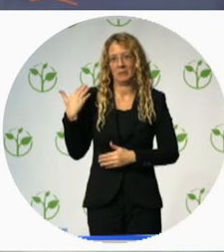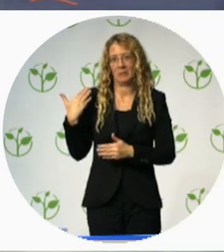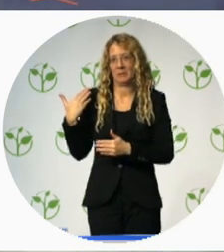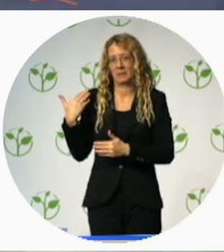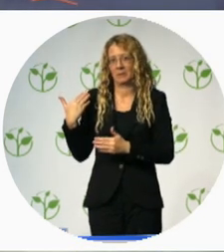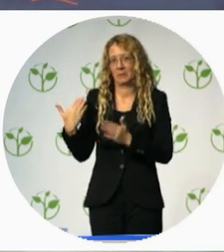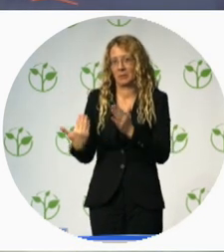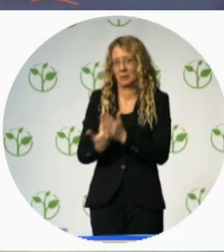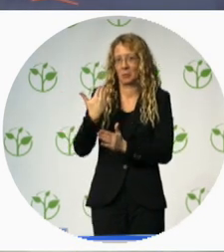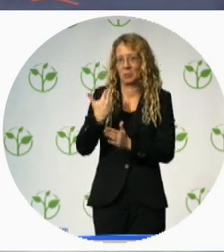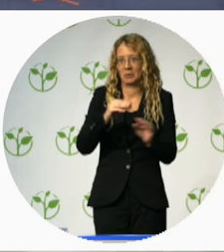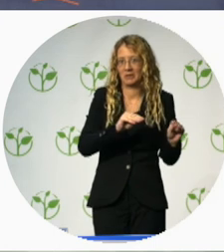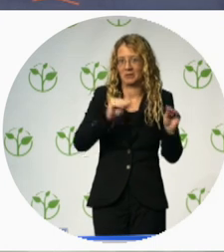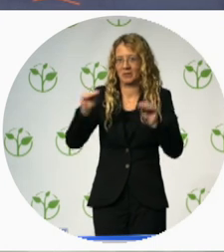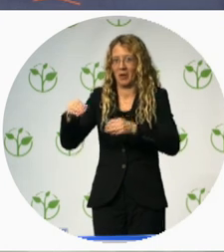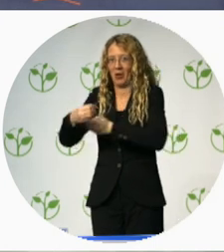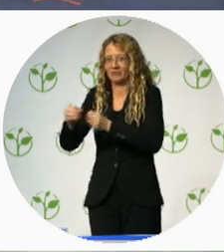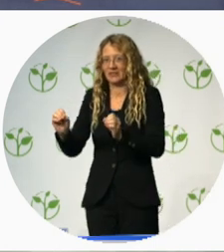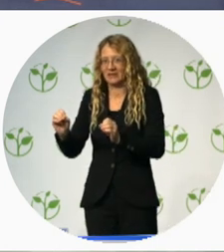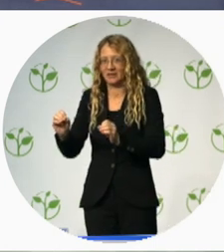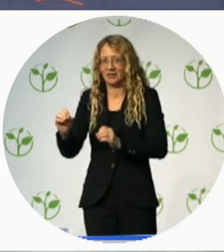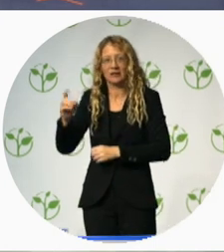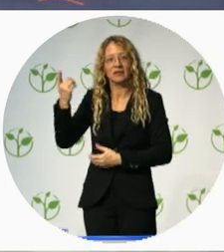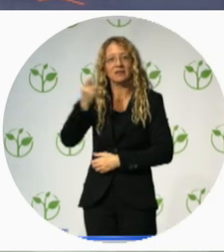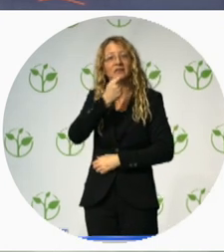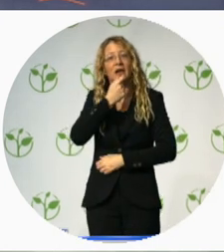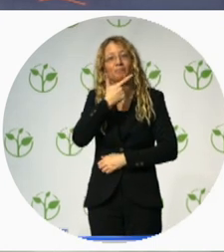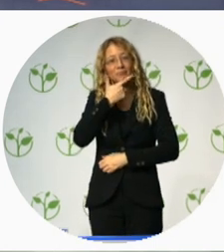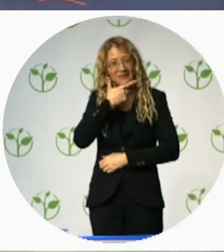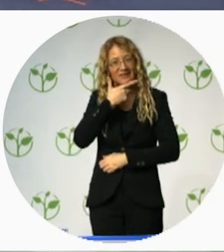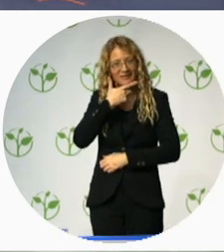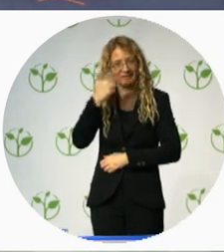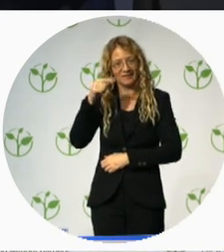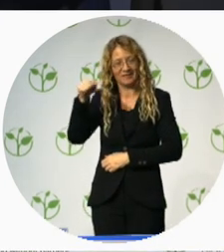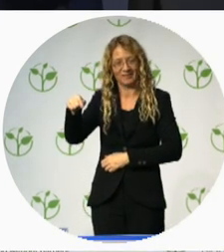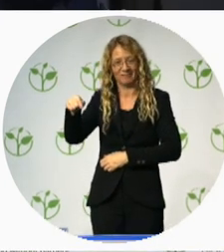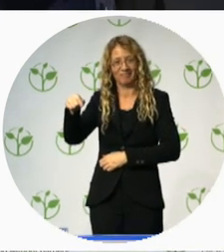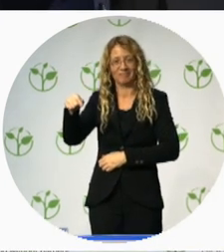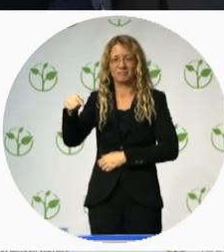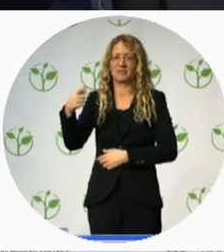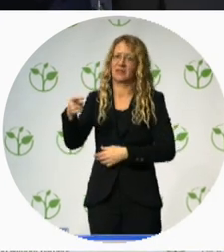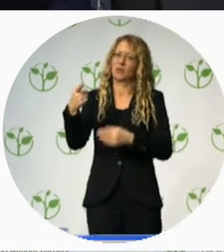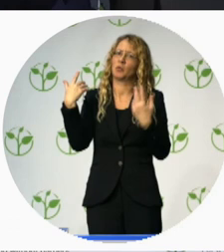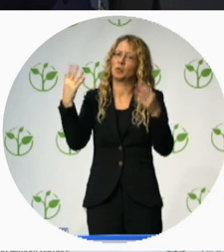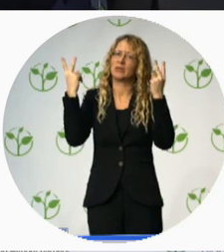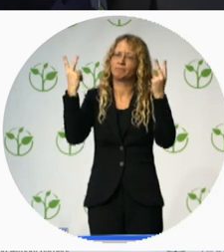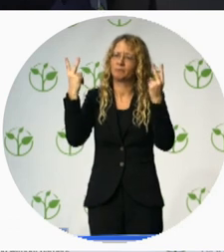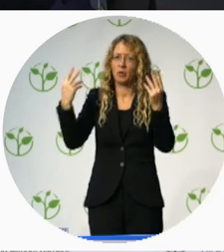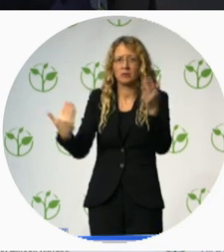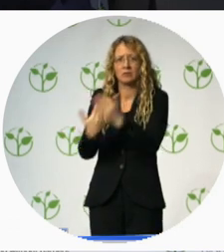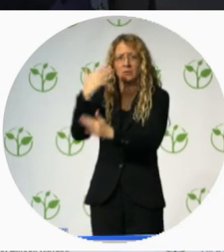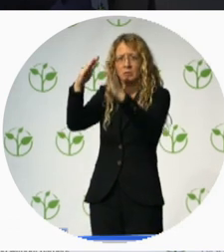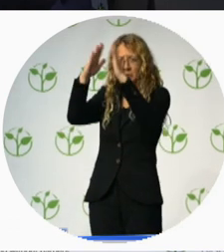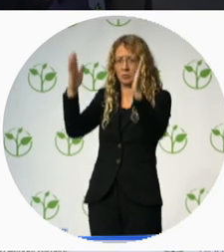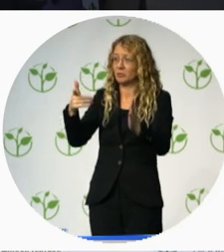was to ensure that the building met universal design principles and was accessible for all. Hundreds of accessibility measures were addressed, and